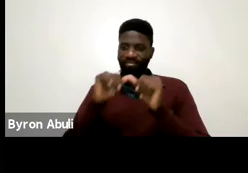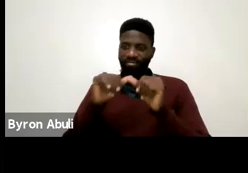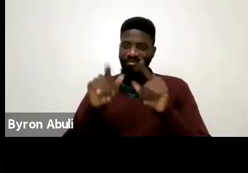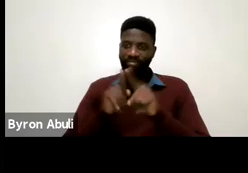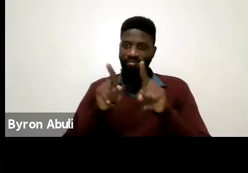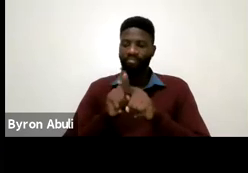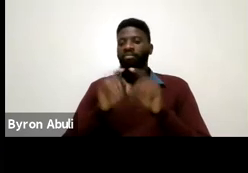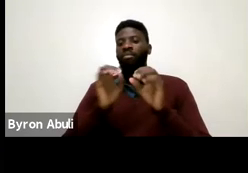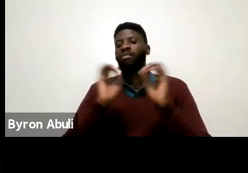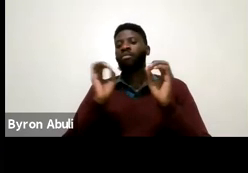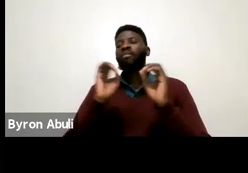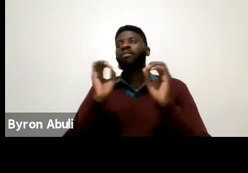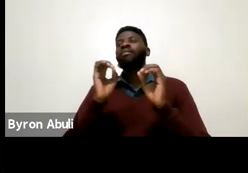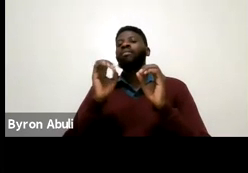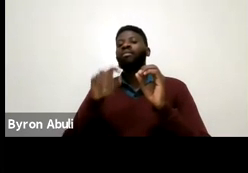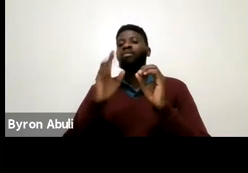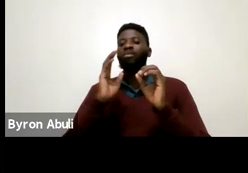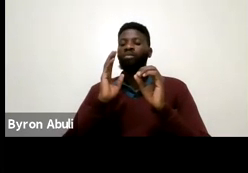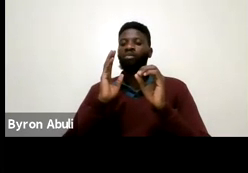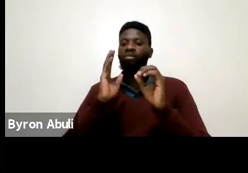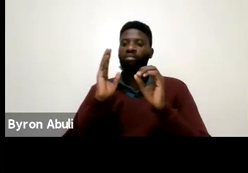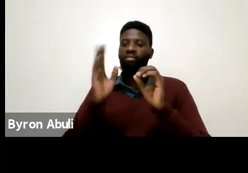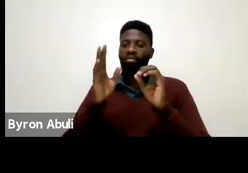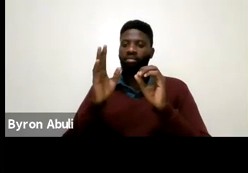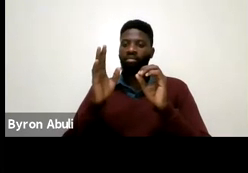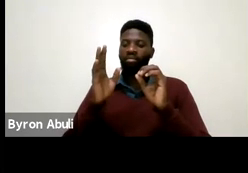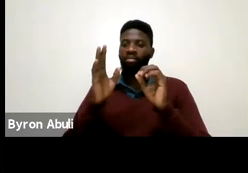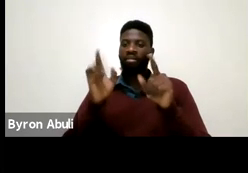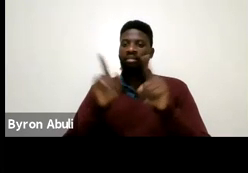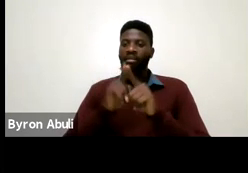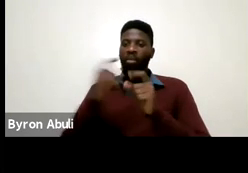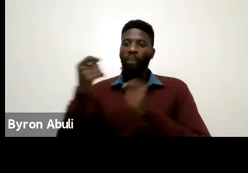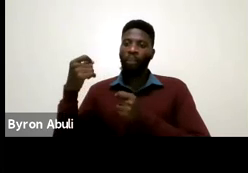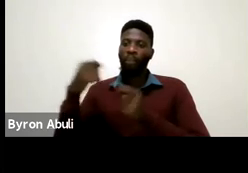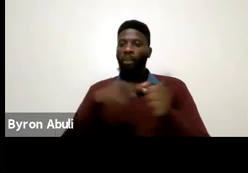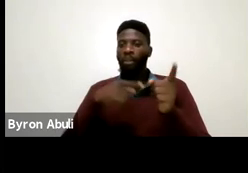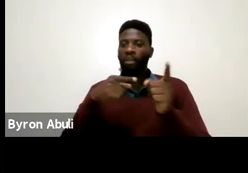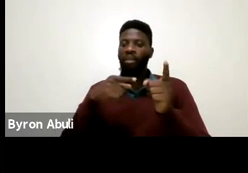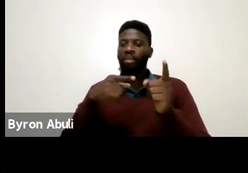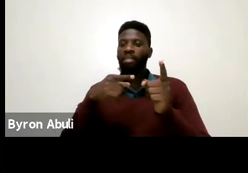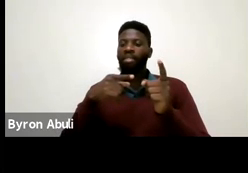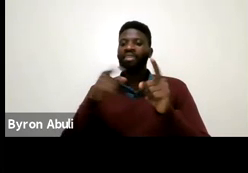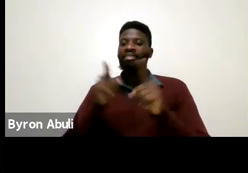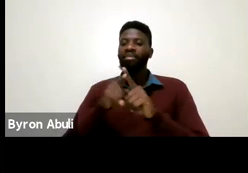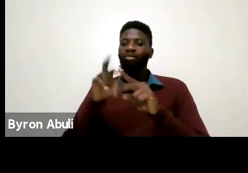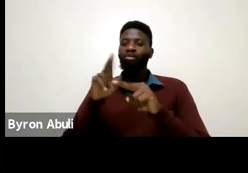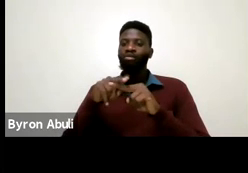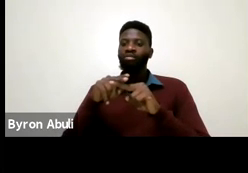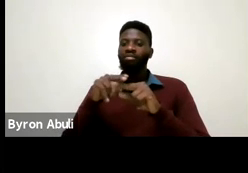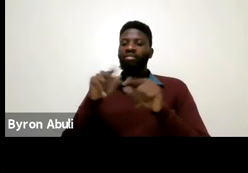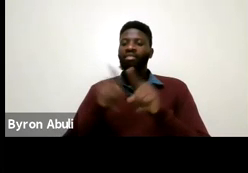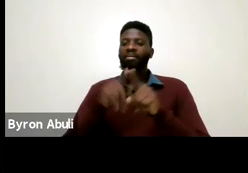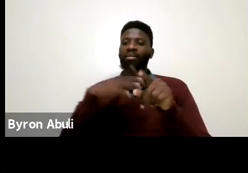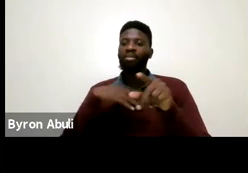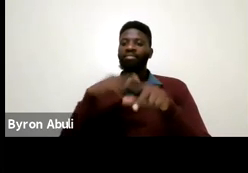to be thrown on the floor like a salt that is not tasteless and people can step on it. Can somebody remember a verse